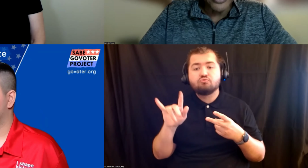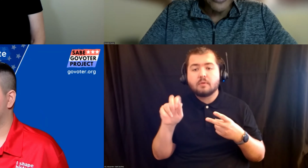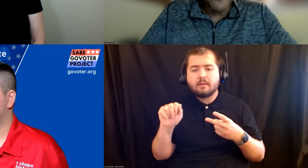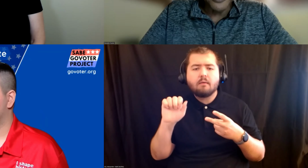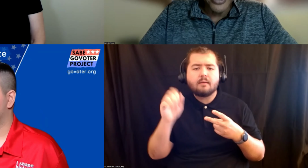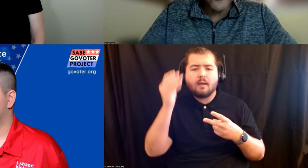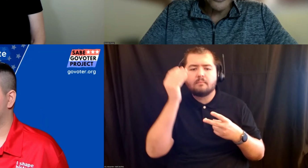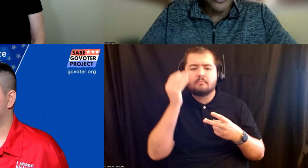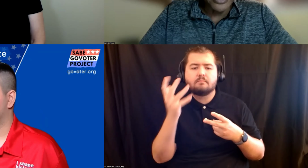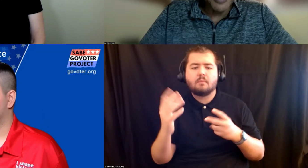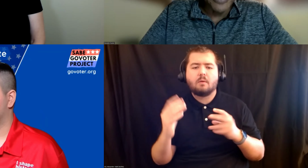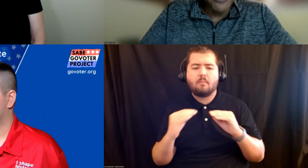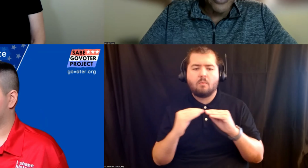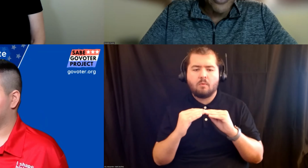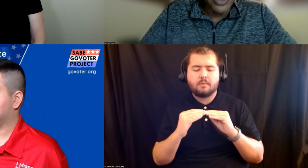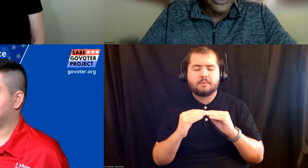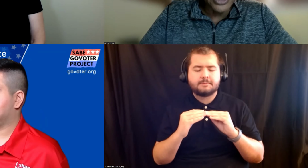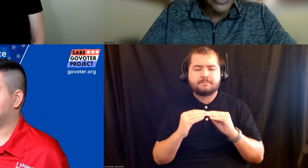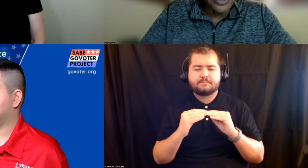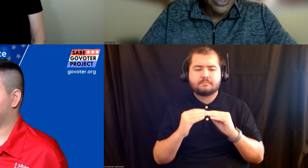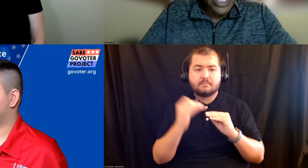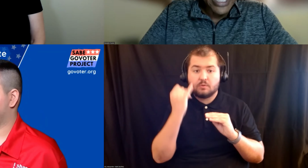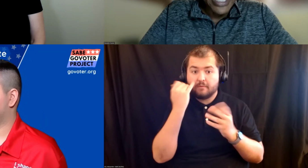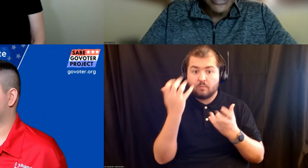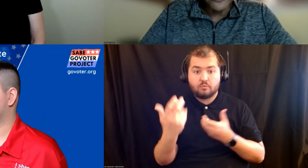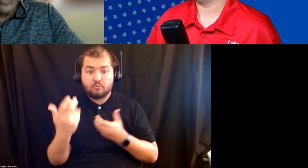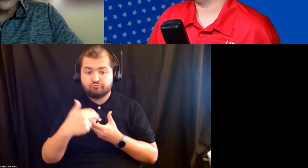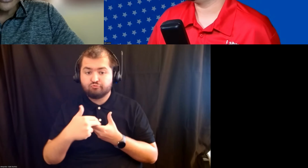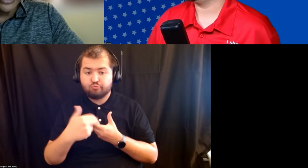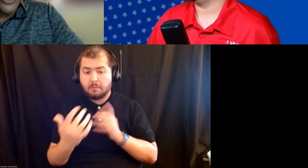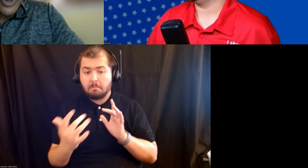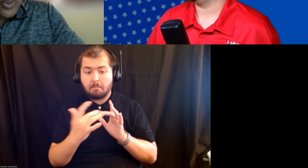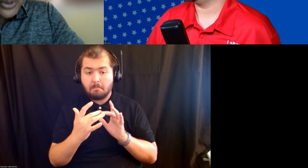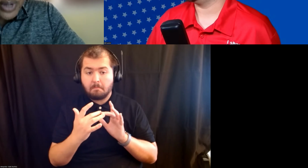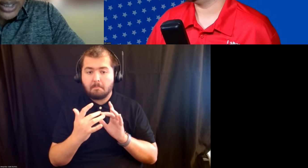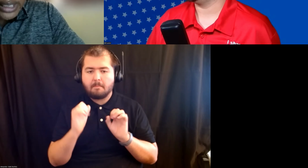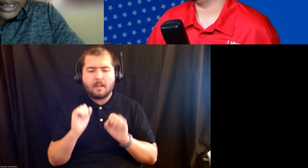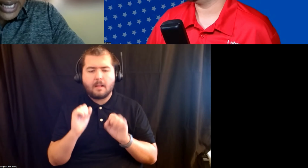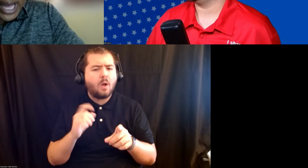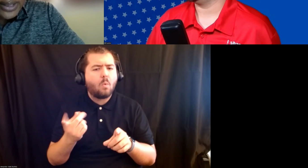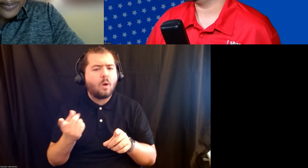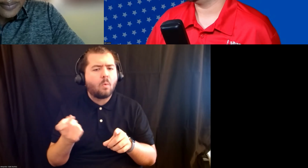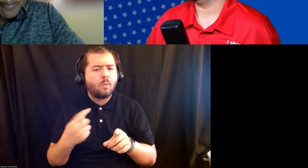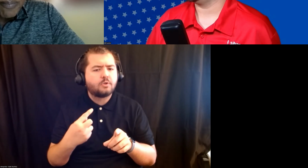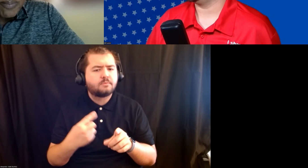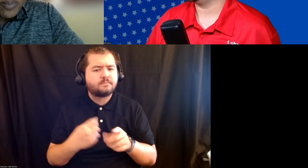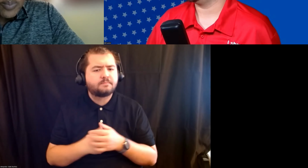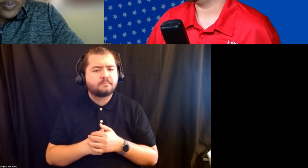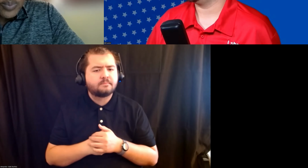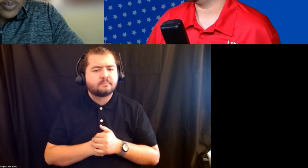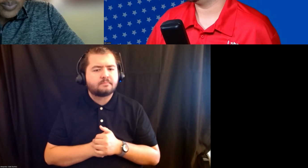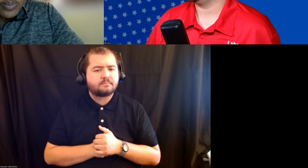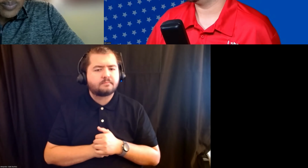being part of the Arizona Disability Voter Coalition. And so that's a good thing. There's a question I see in the chat.